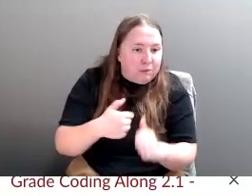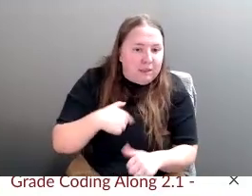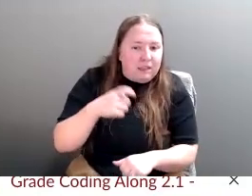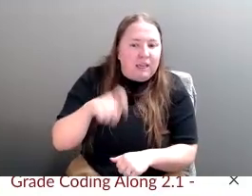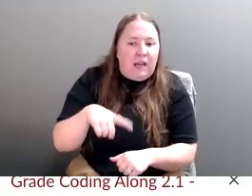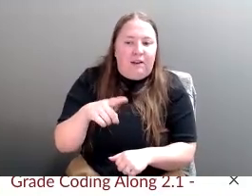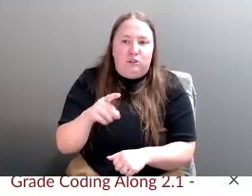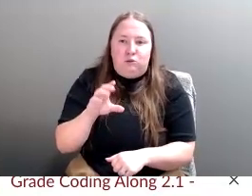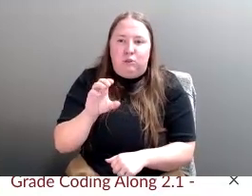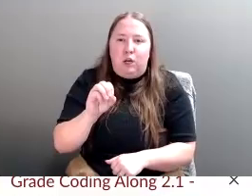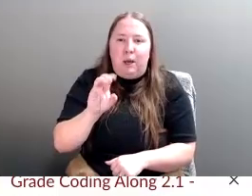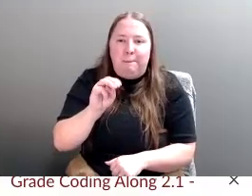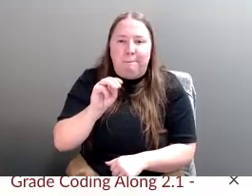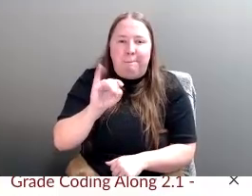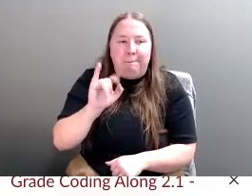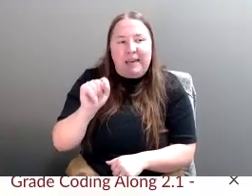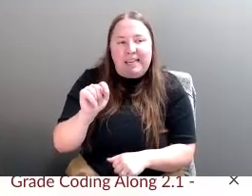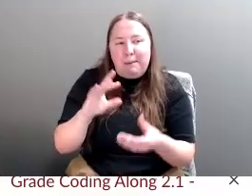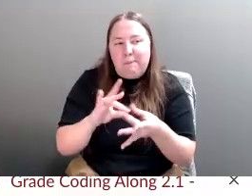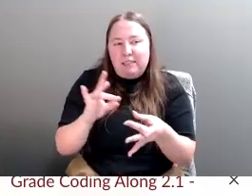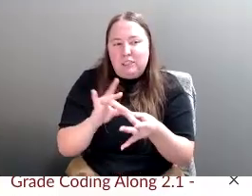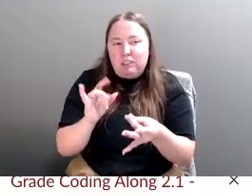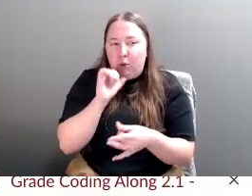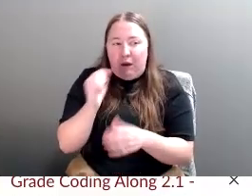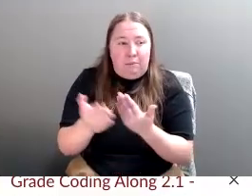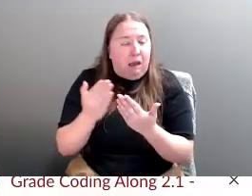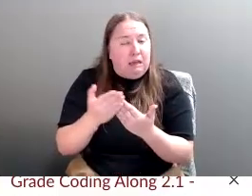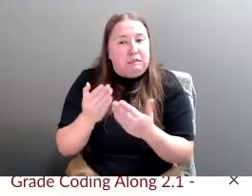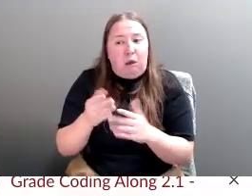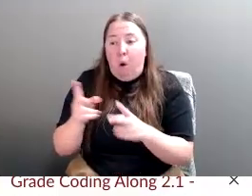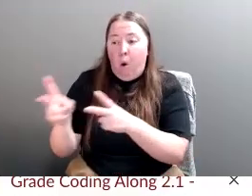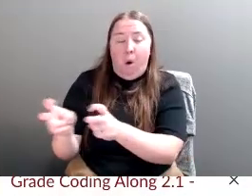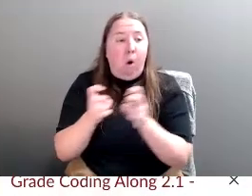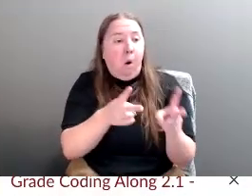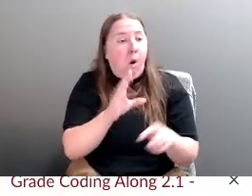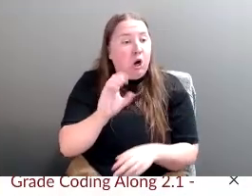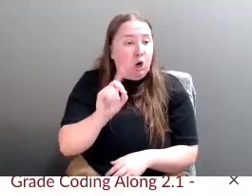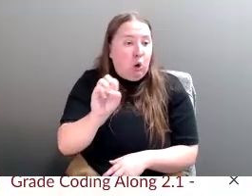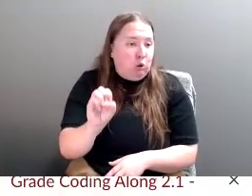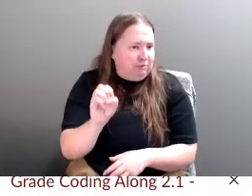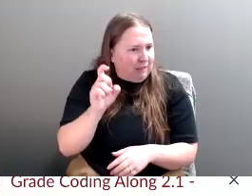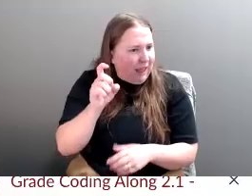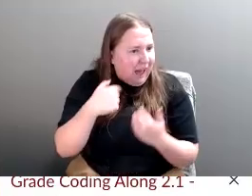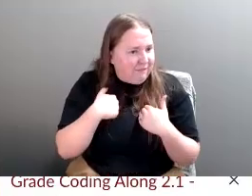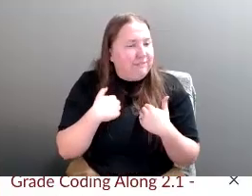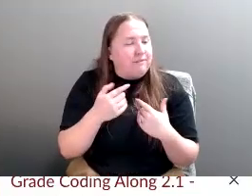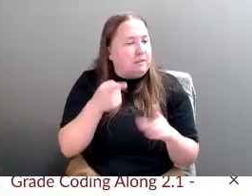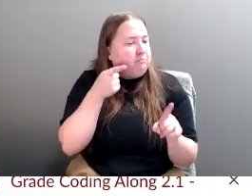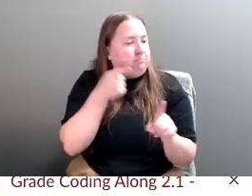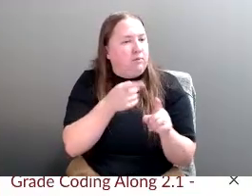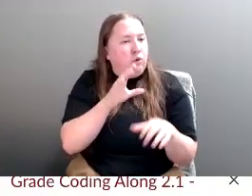commit messages. It would not be easy for them to just go out and grab that code because they actually have specific code they have to do.